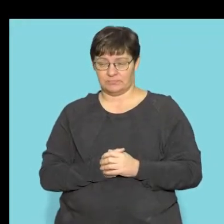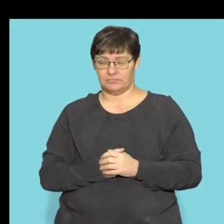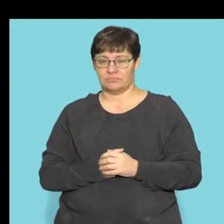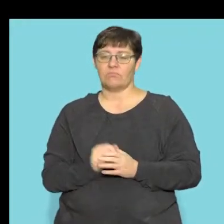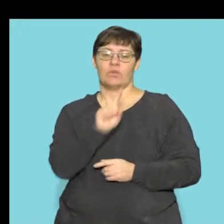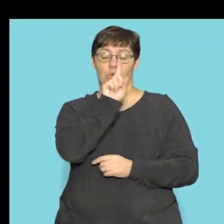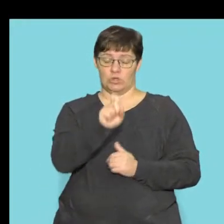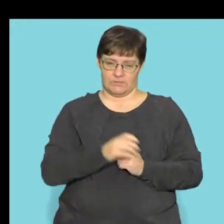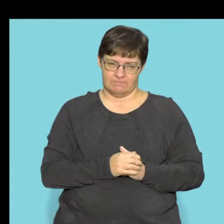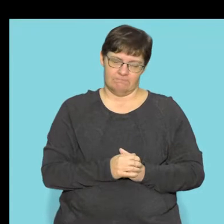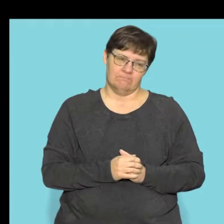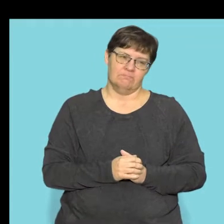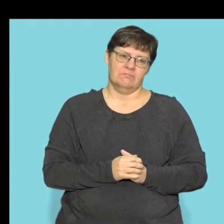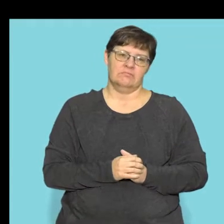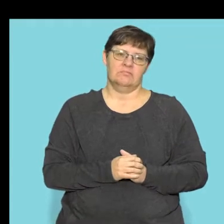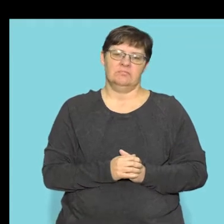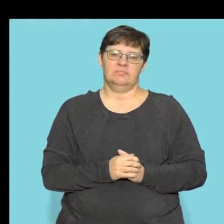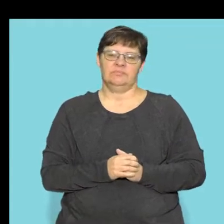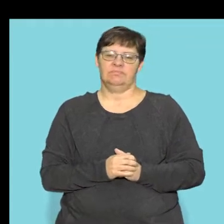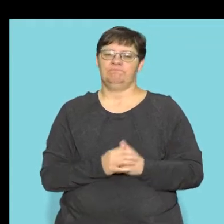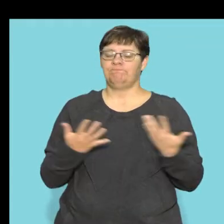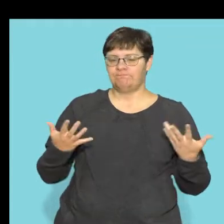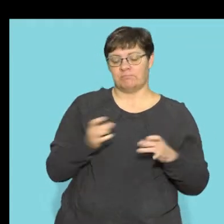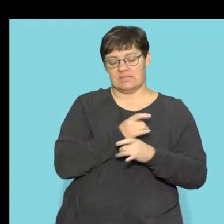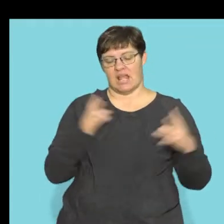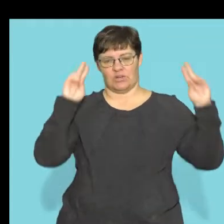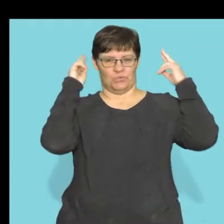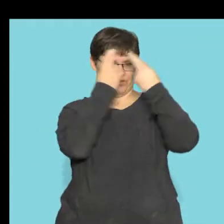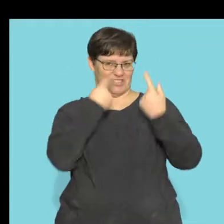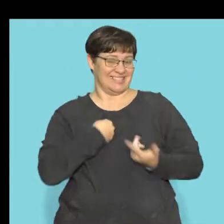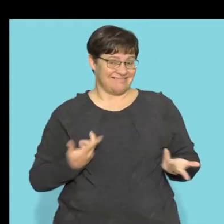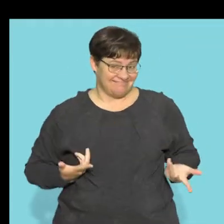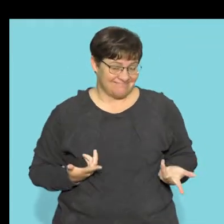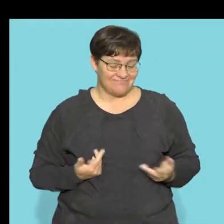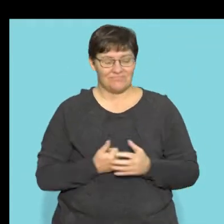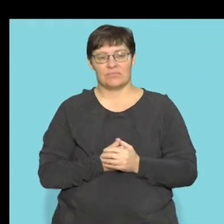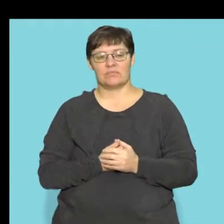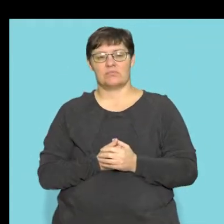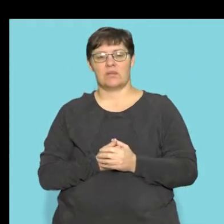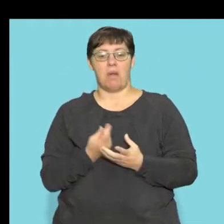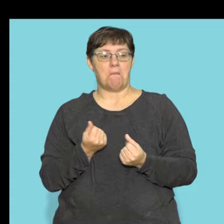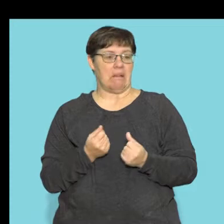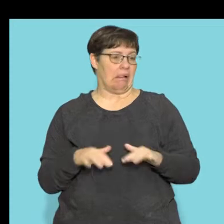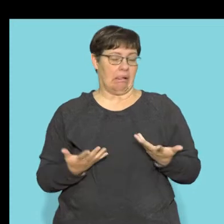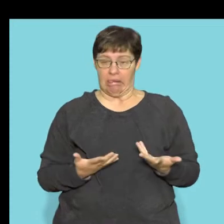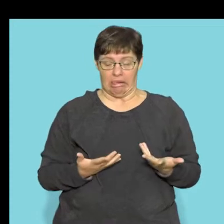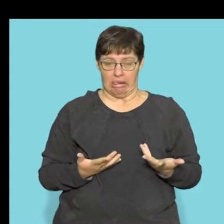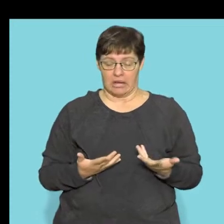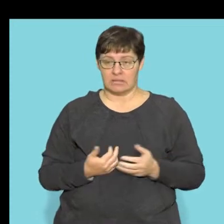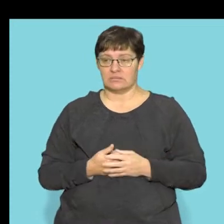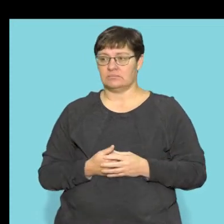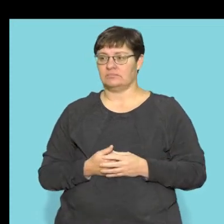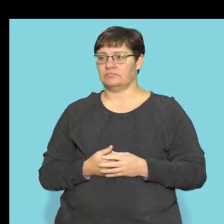Now, let's say you start at university and you don't really have much in terms of